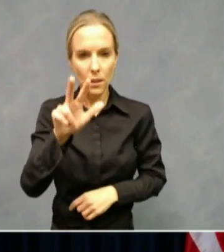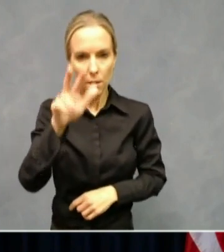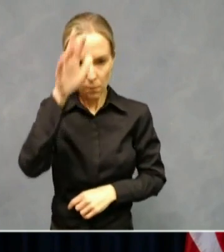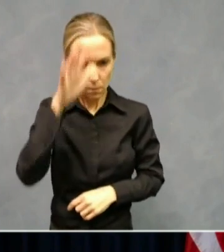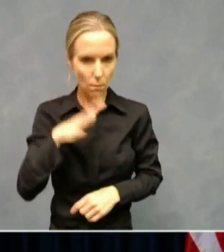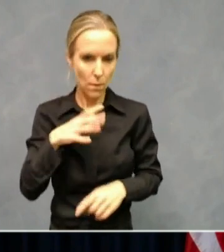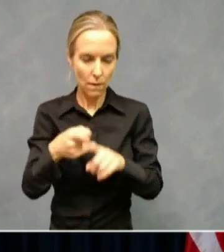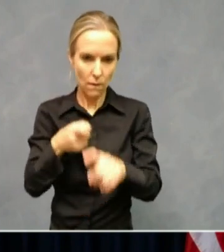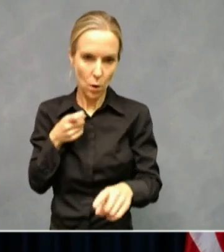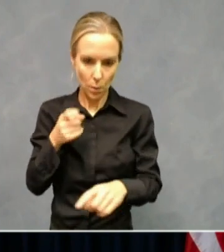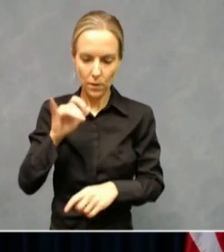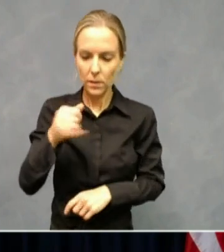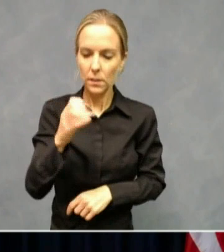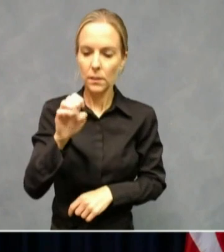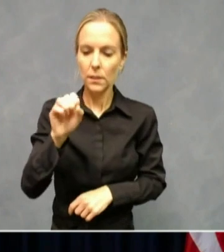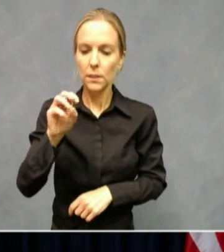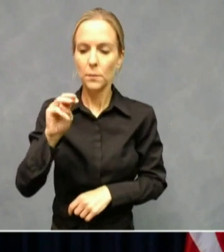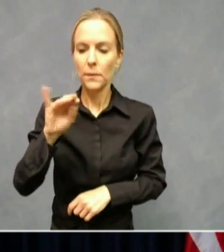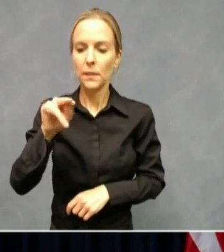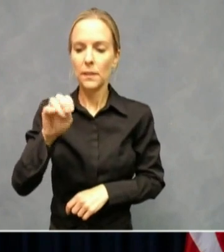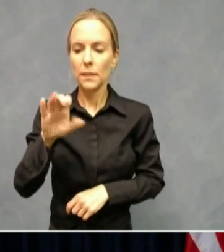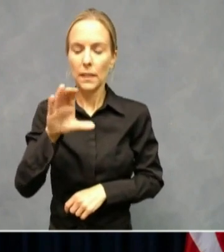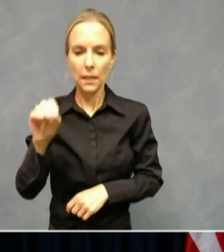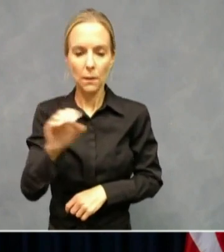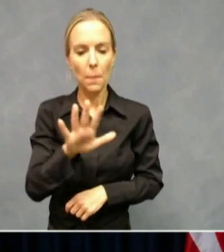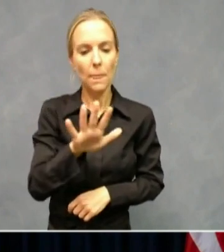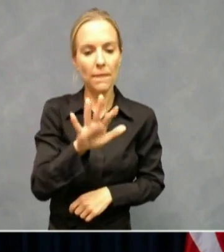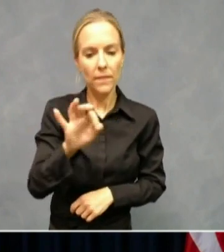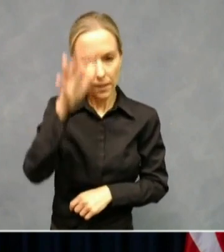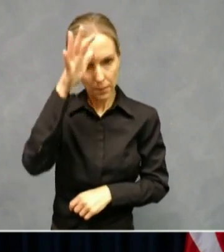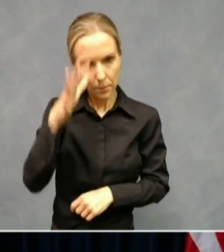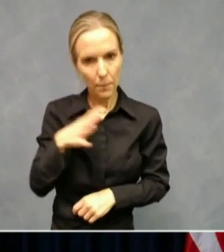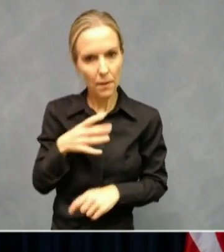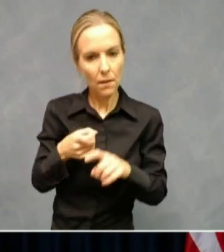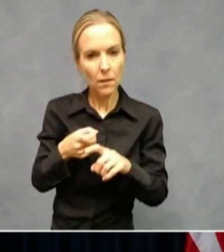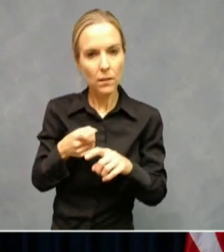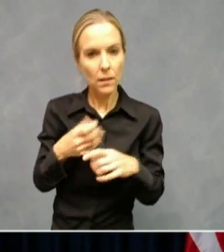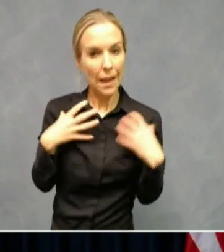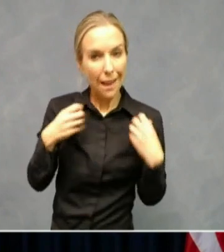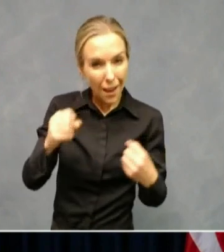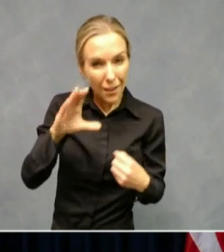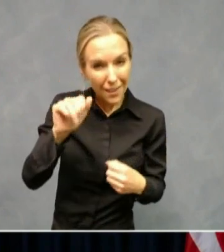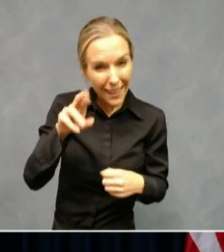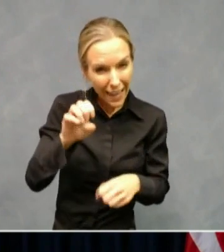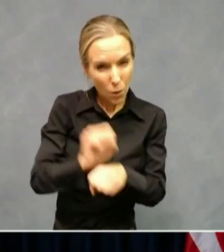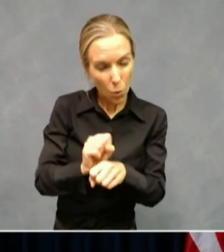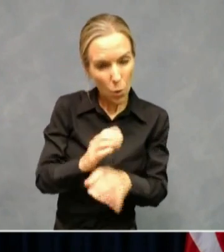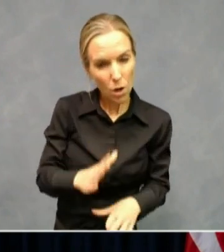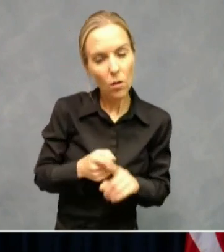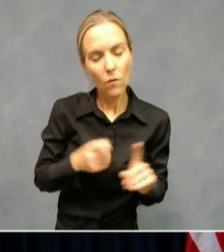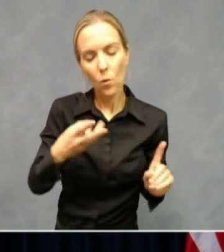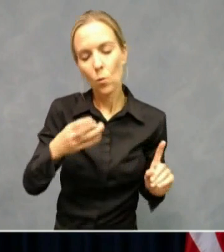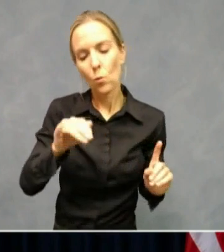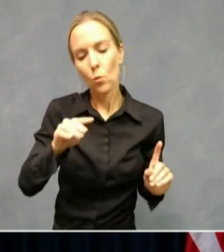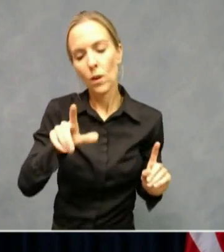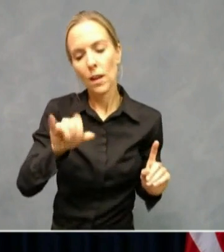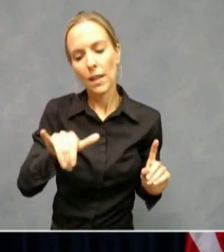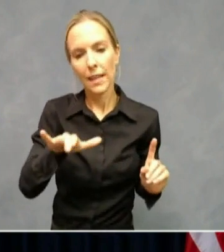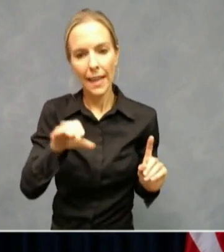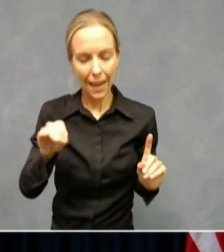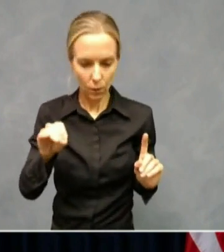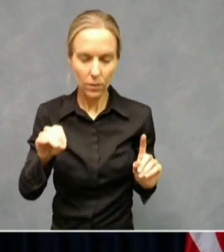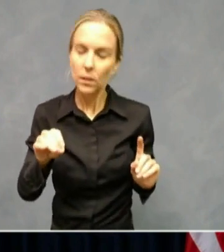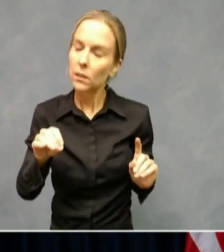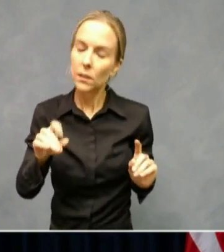Jessamine County, and a 59-year-old man, a healthcare worker from Whitley County. We're going to be reaching out to